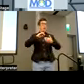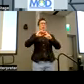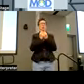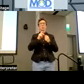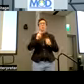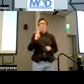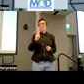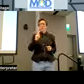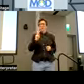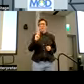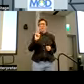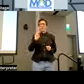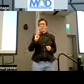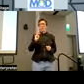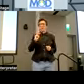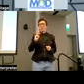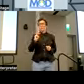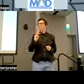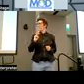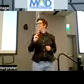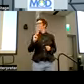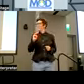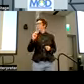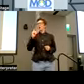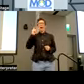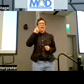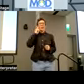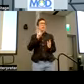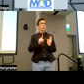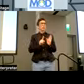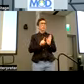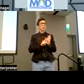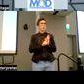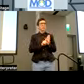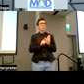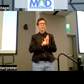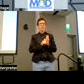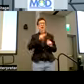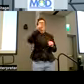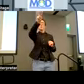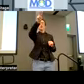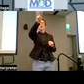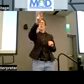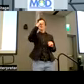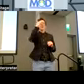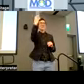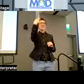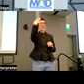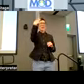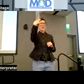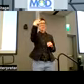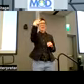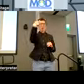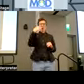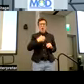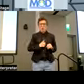is listening. I don't know if that's the camera. I think that's the light. So I think the camera's over there. So maybe the people on Zoom, I